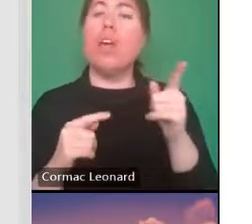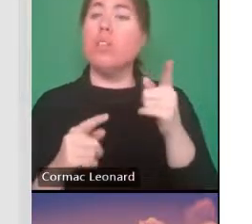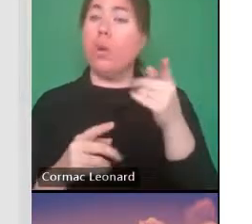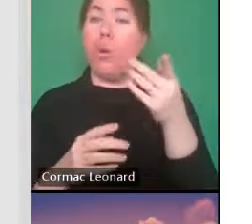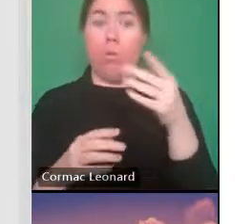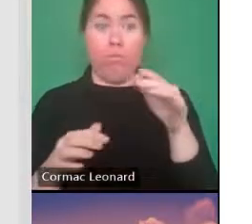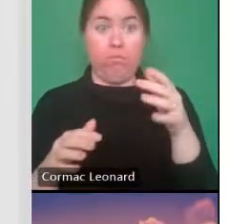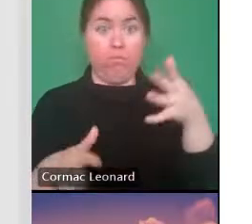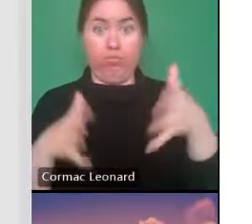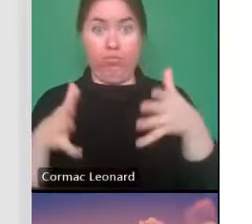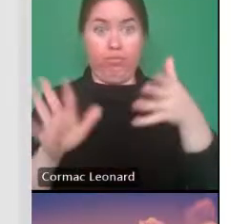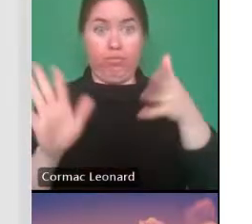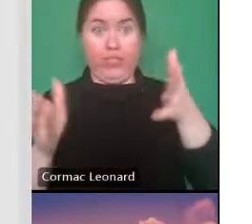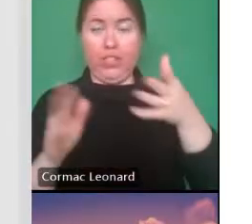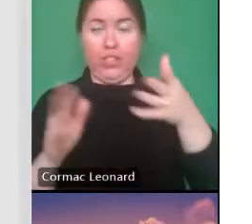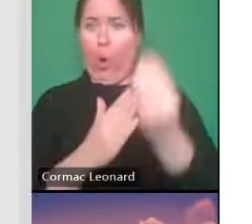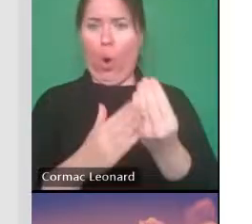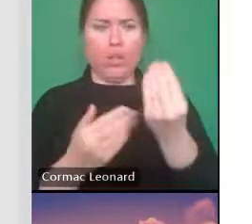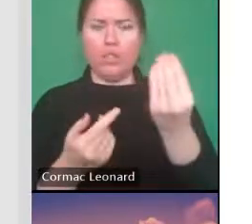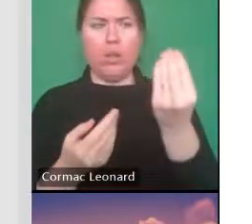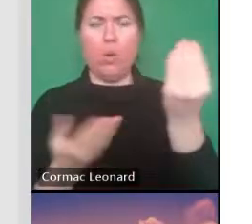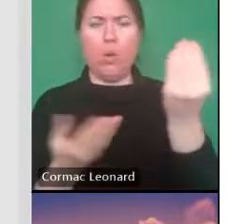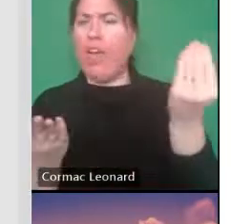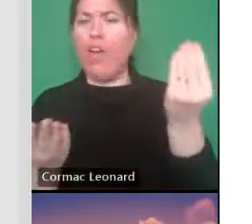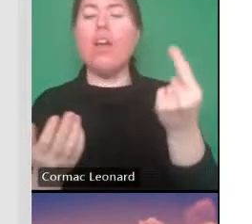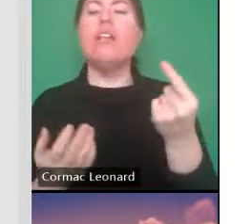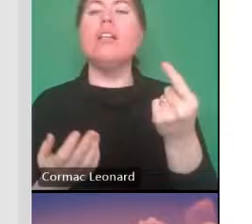on our safeguarding.ie